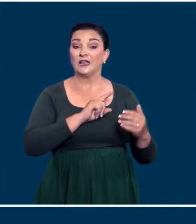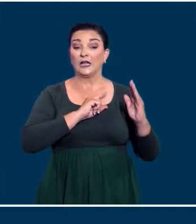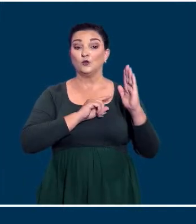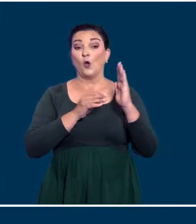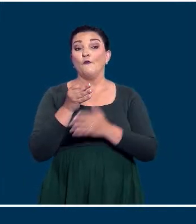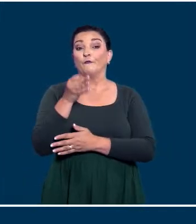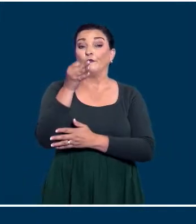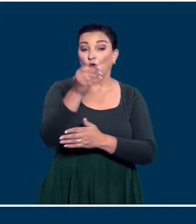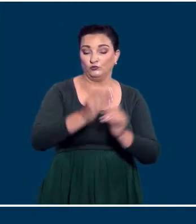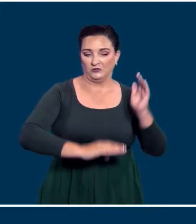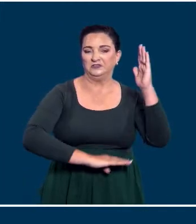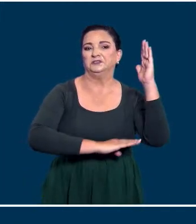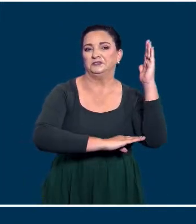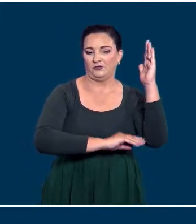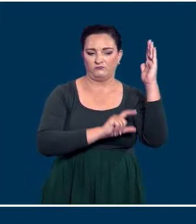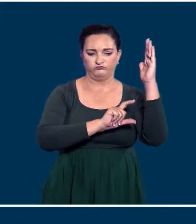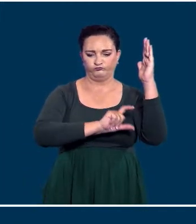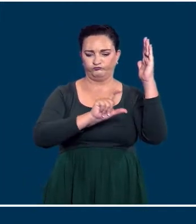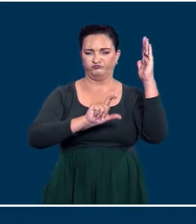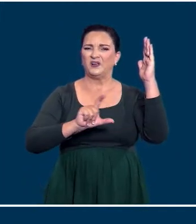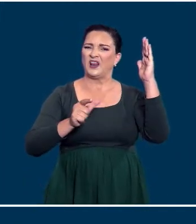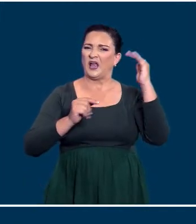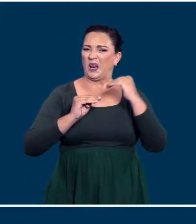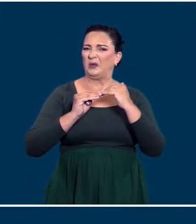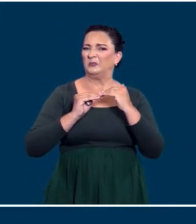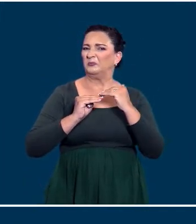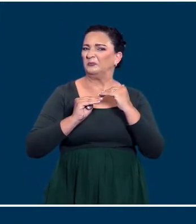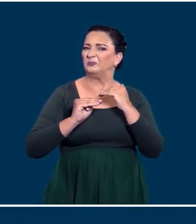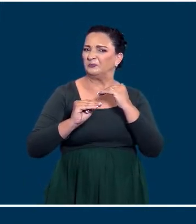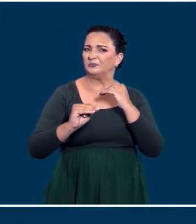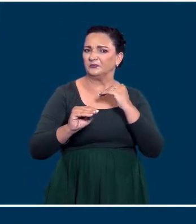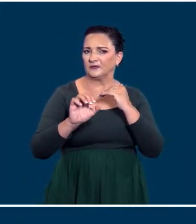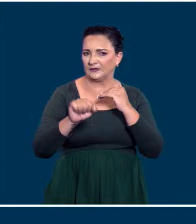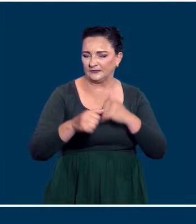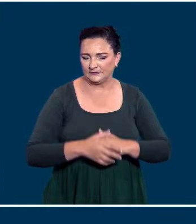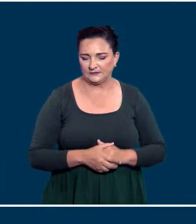to be relatively neutral. But what's worth